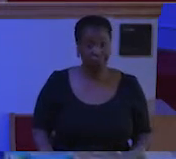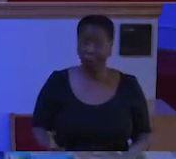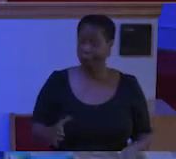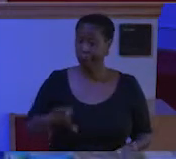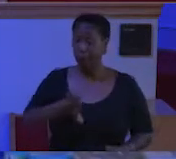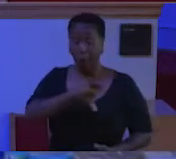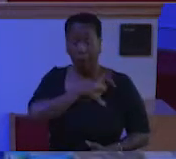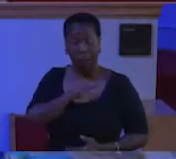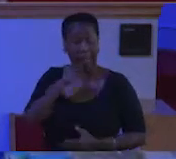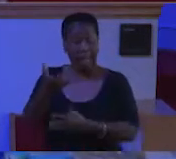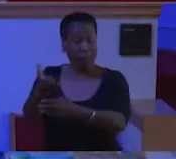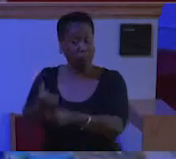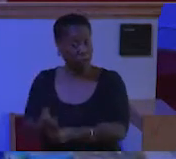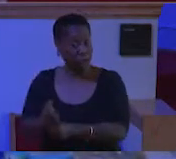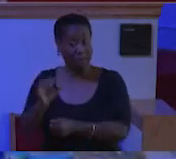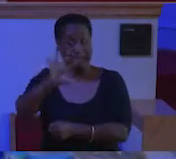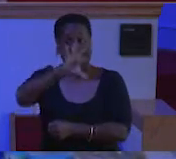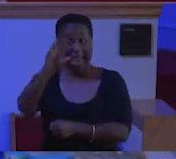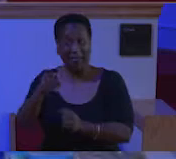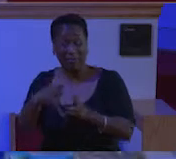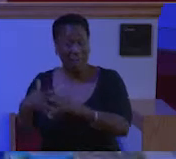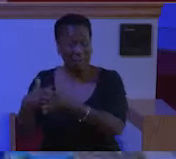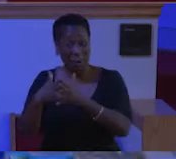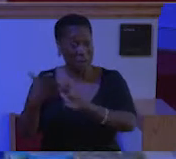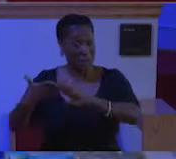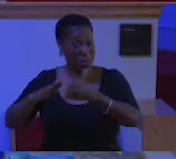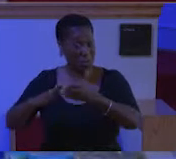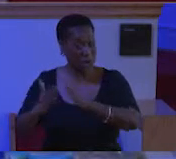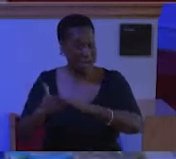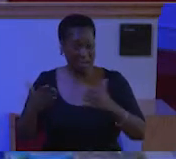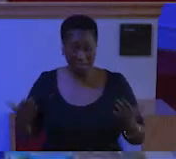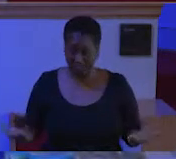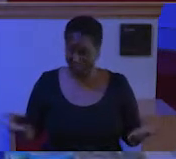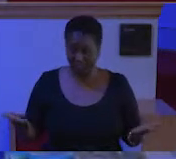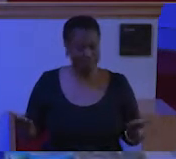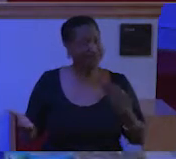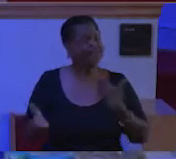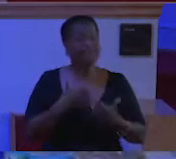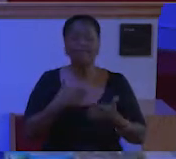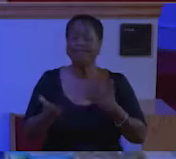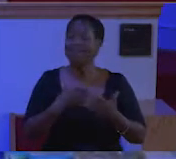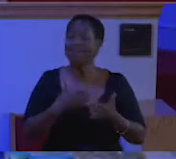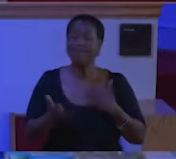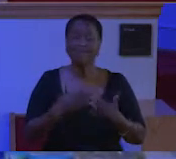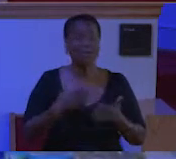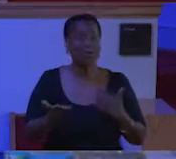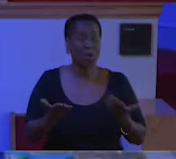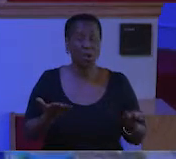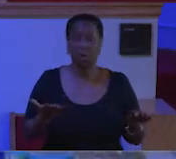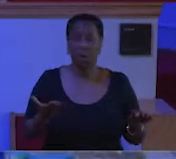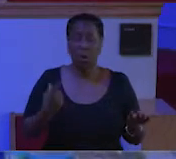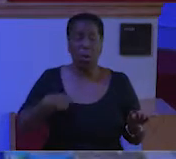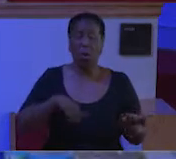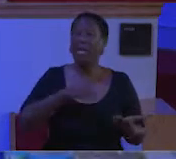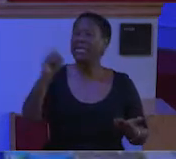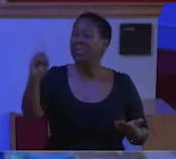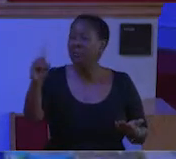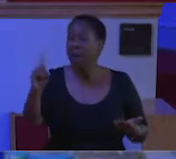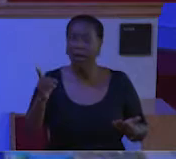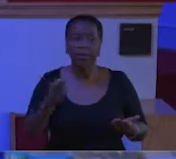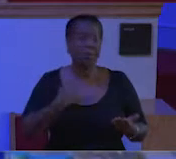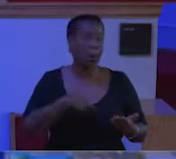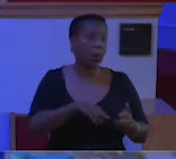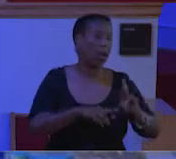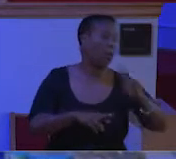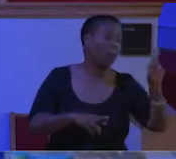Police distrust the African American community. And regardless of whether we're Democrats or